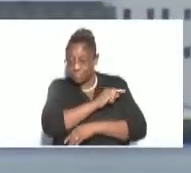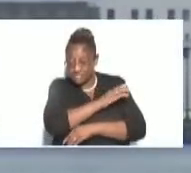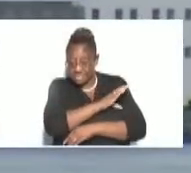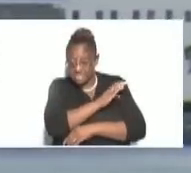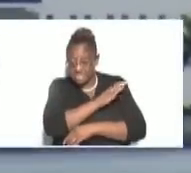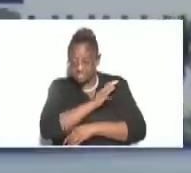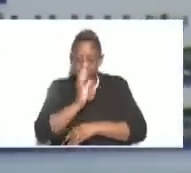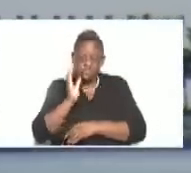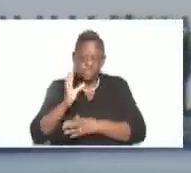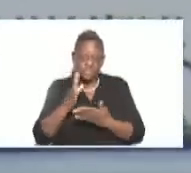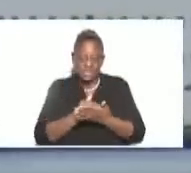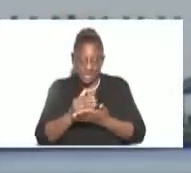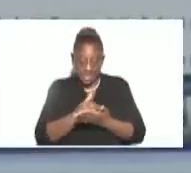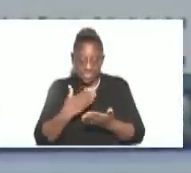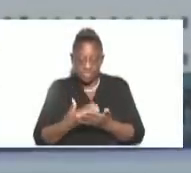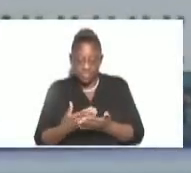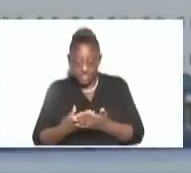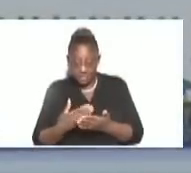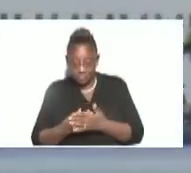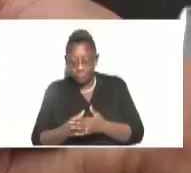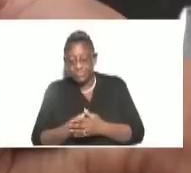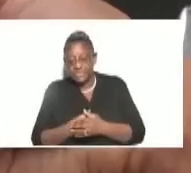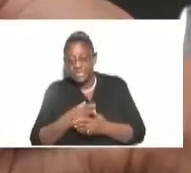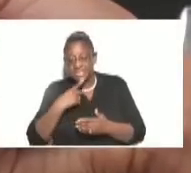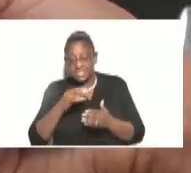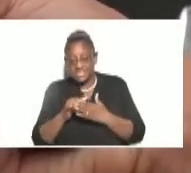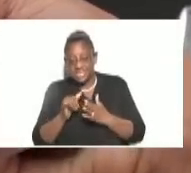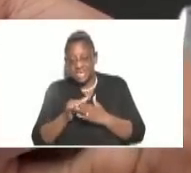collection efforts. The big part of our revenue for this